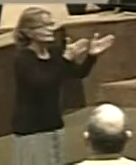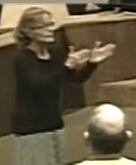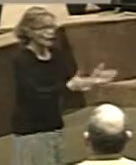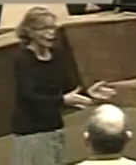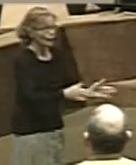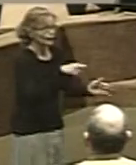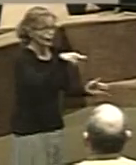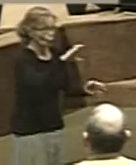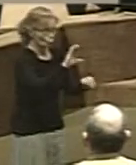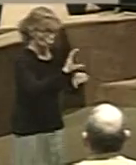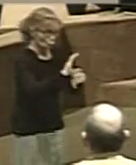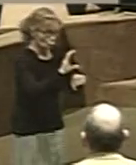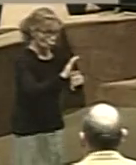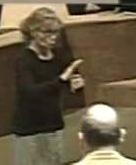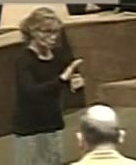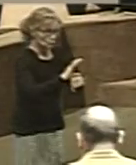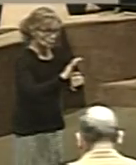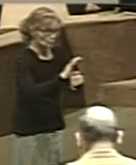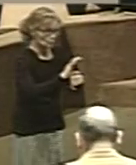churches